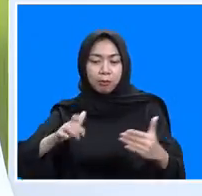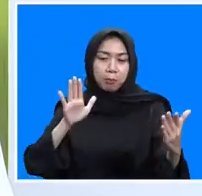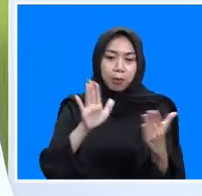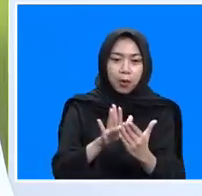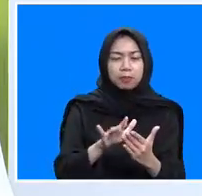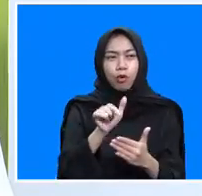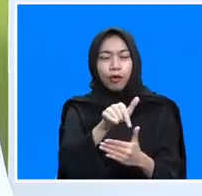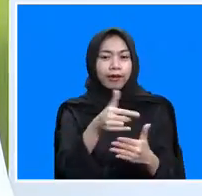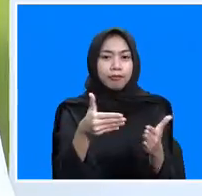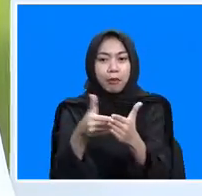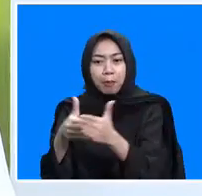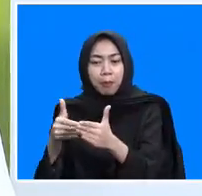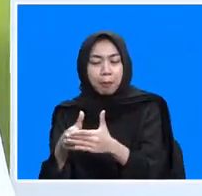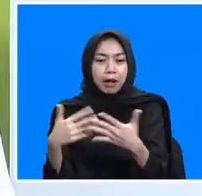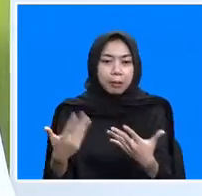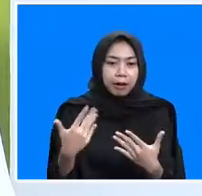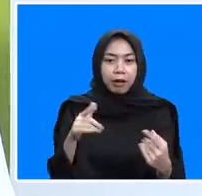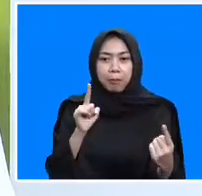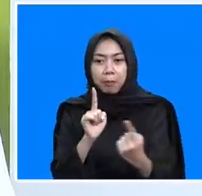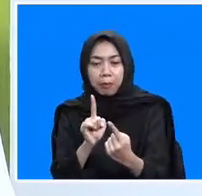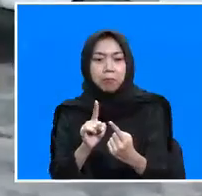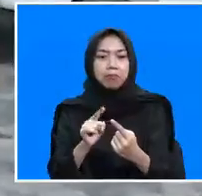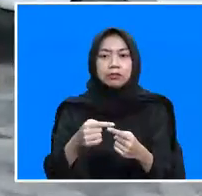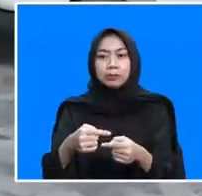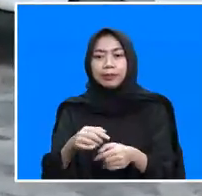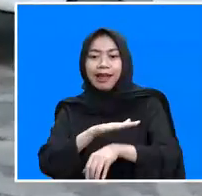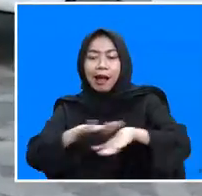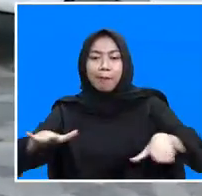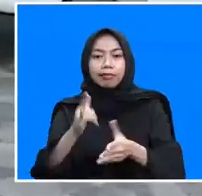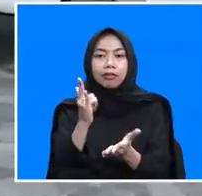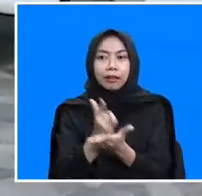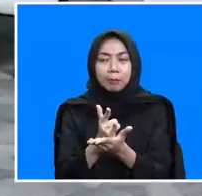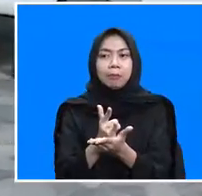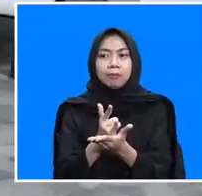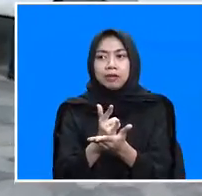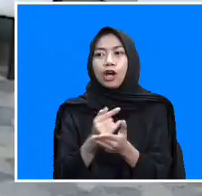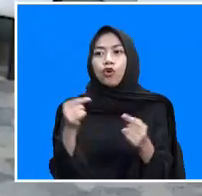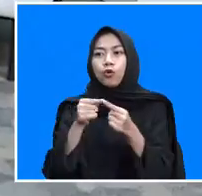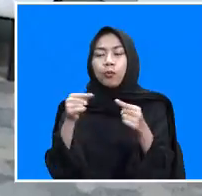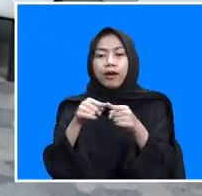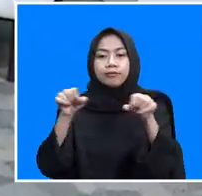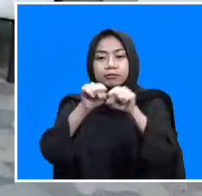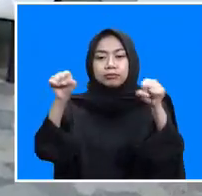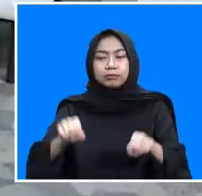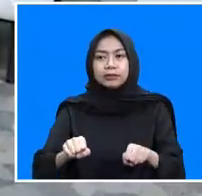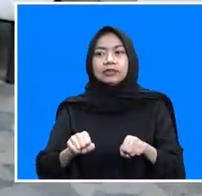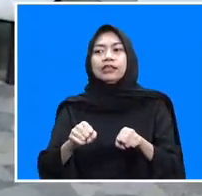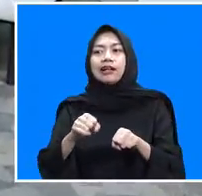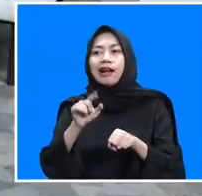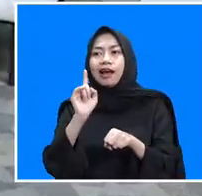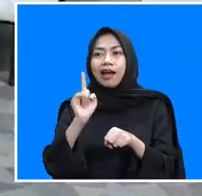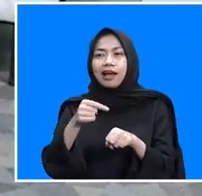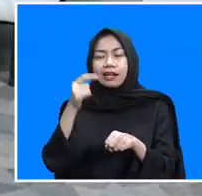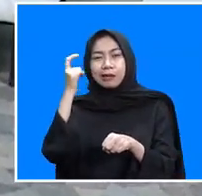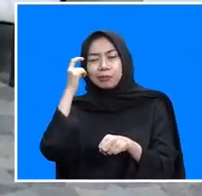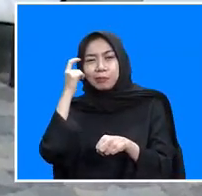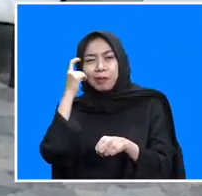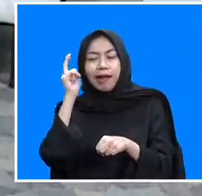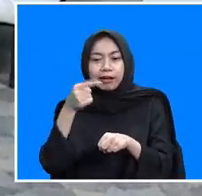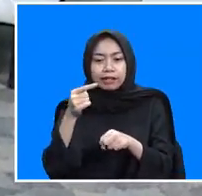But perhaps I can paint a picture about the Australian education system, so there is a bit of context in terms of what I'm about to